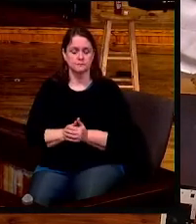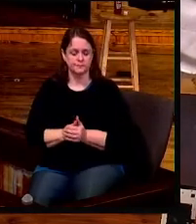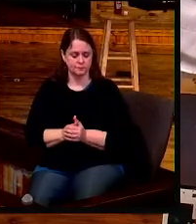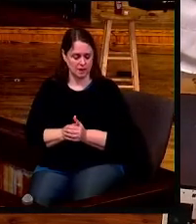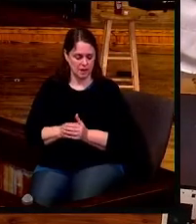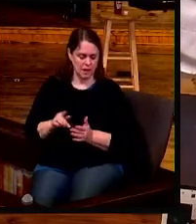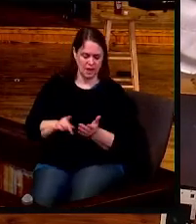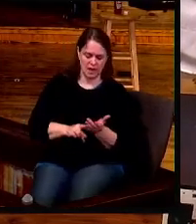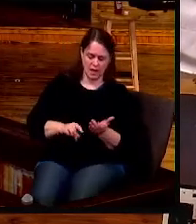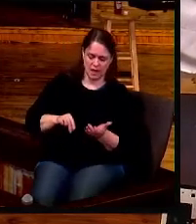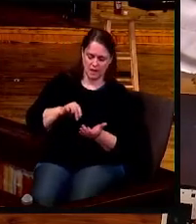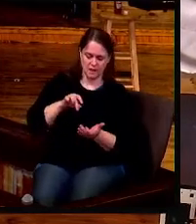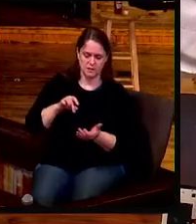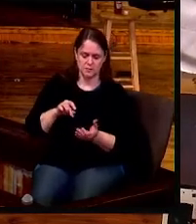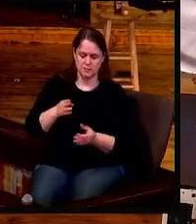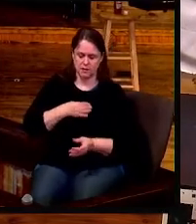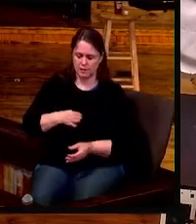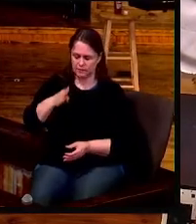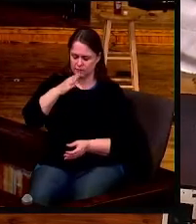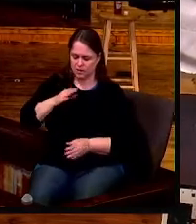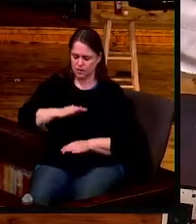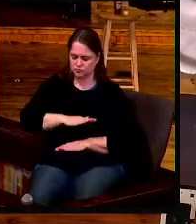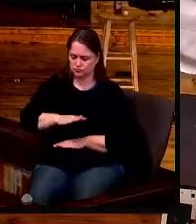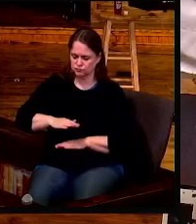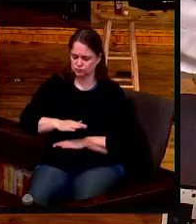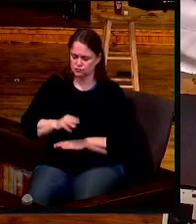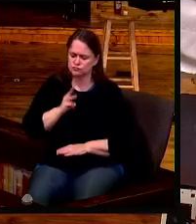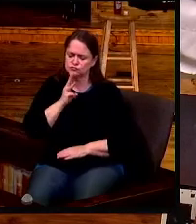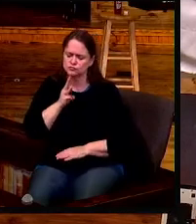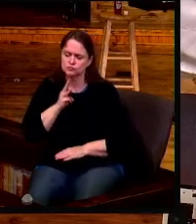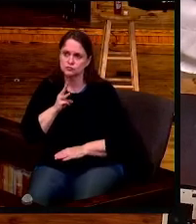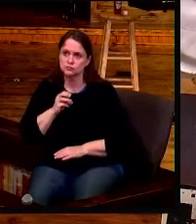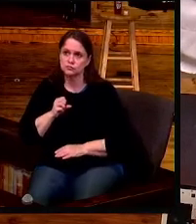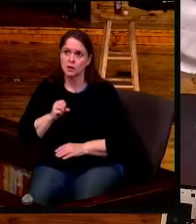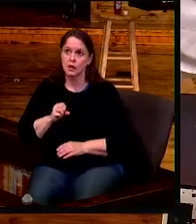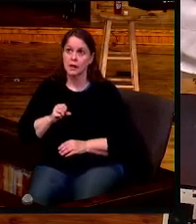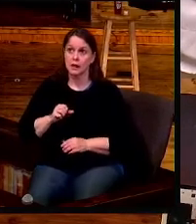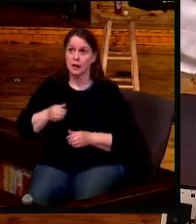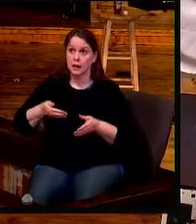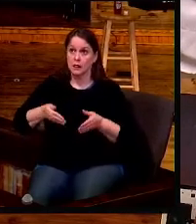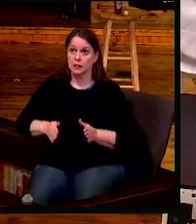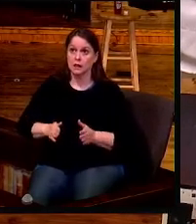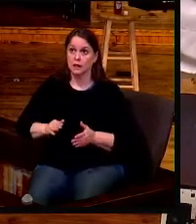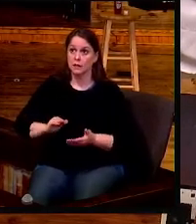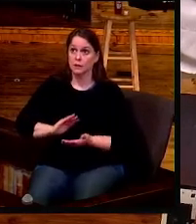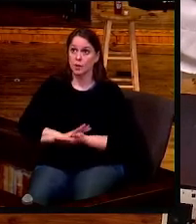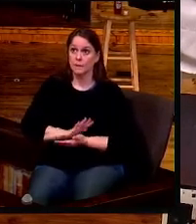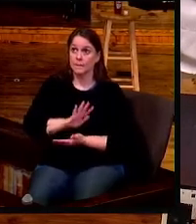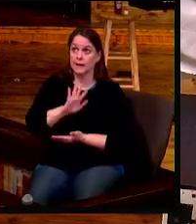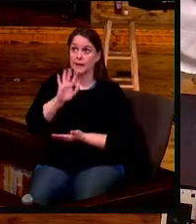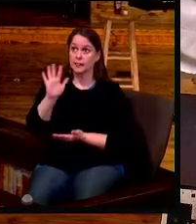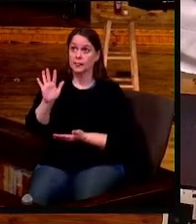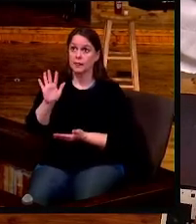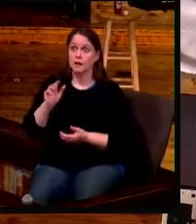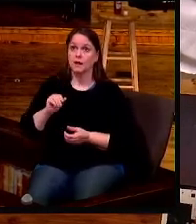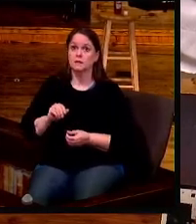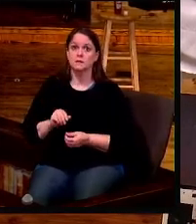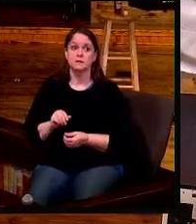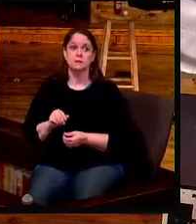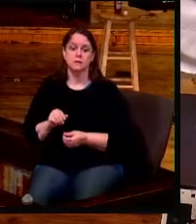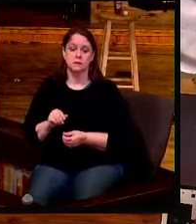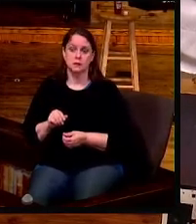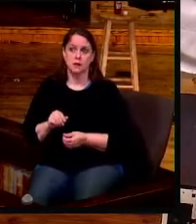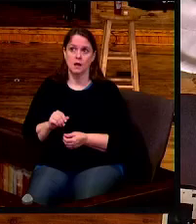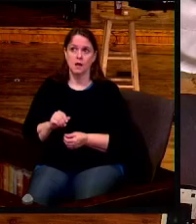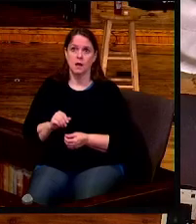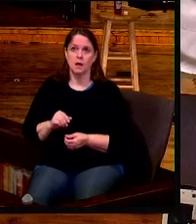the Spirit of God was hovering over the face of the waters. Then God said, let there be light, and there was light. And God saw the light, that it was good. And